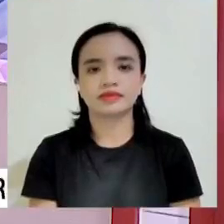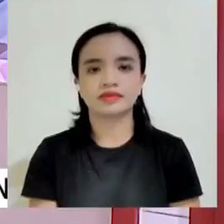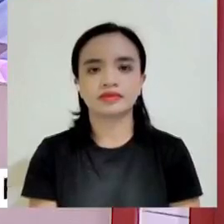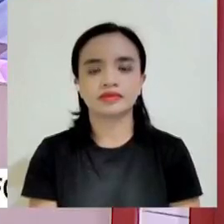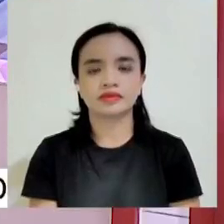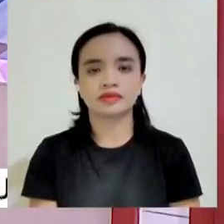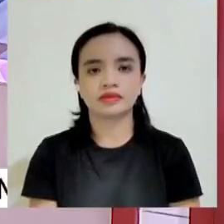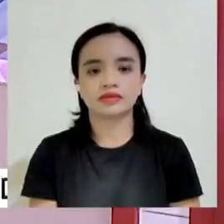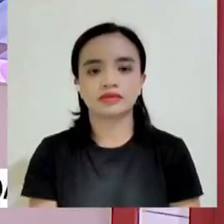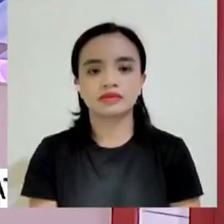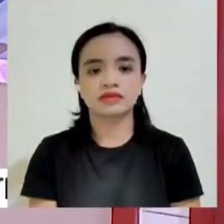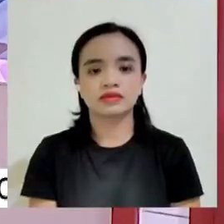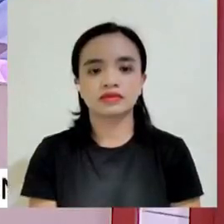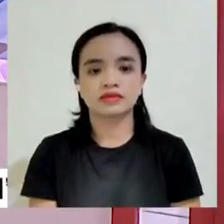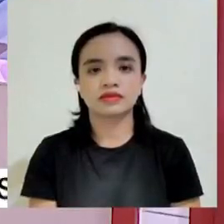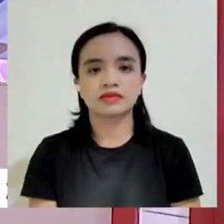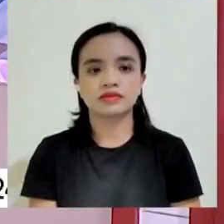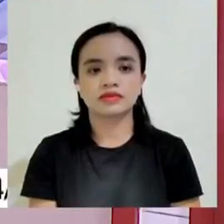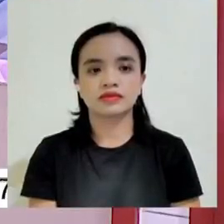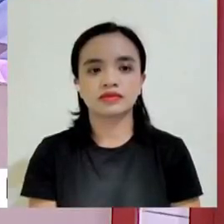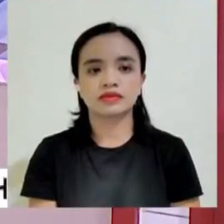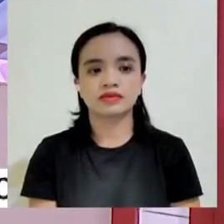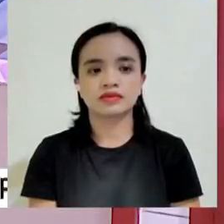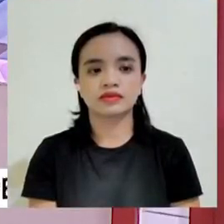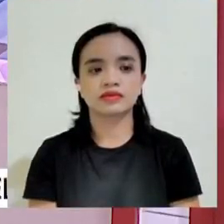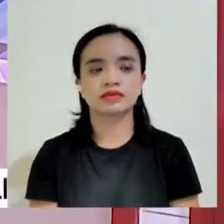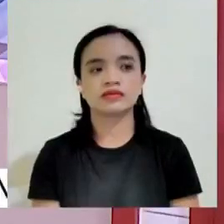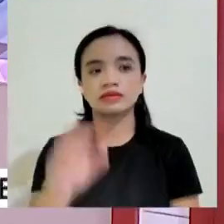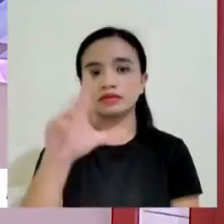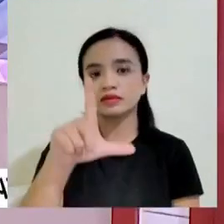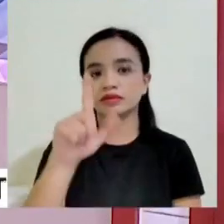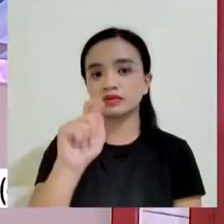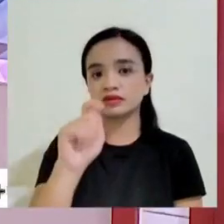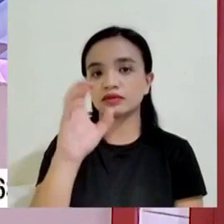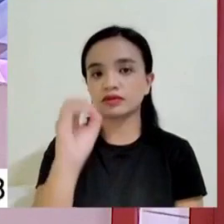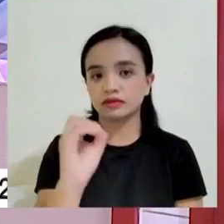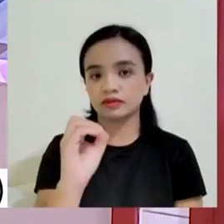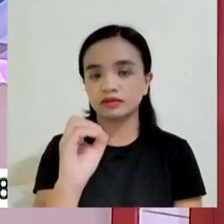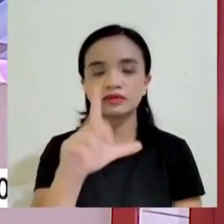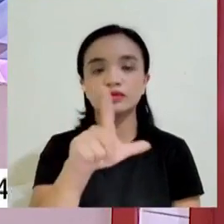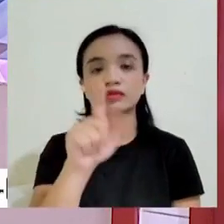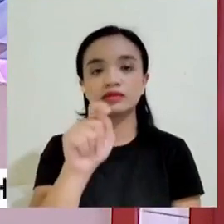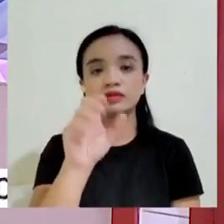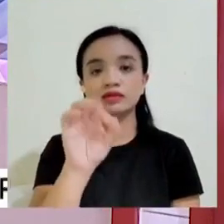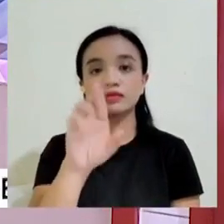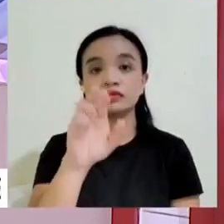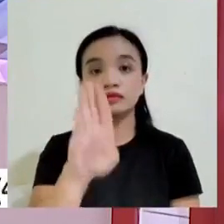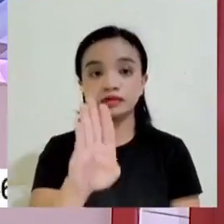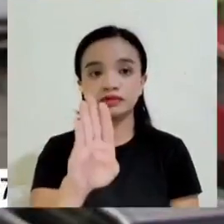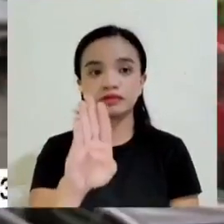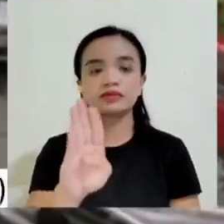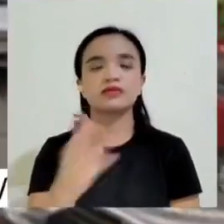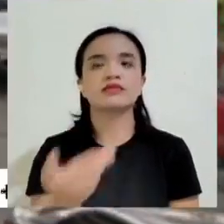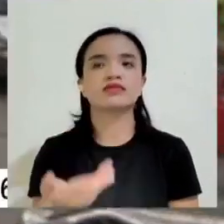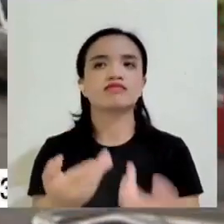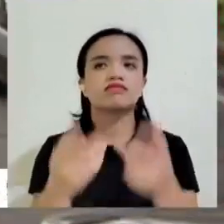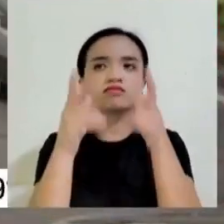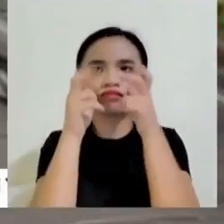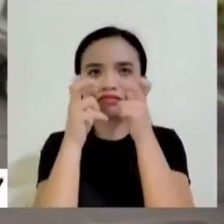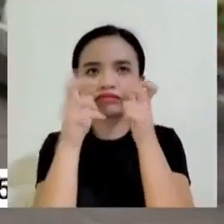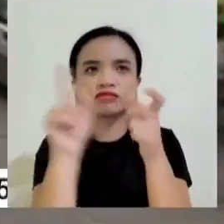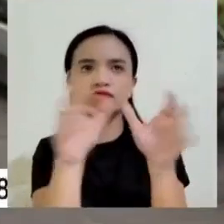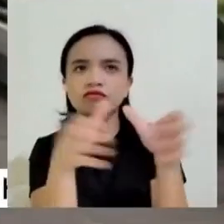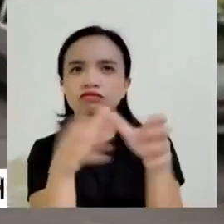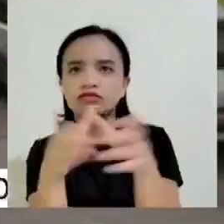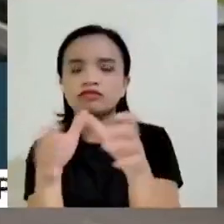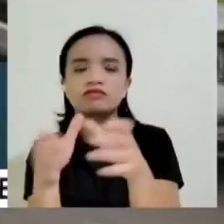The Land Transportation Franchising and Regulatory Board begins hearing the fare hike petitions of transport groups. The transport sector has been seeking